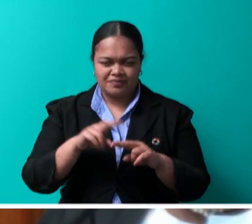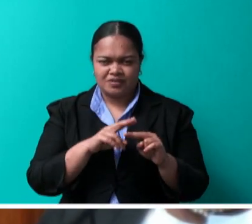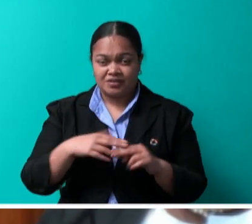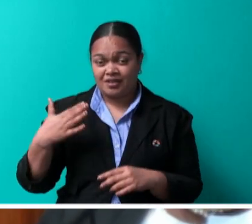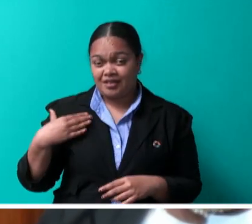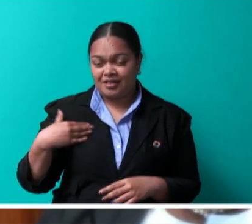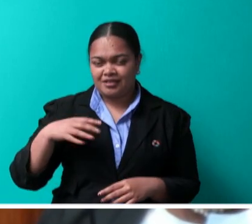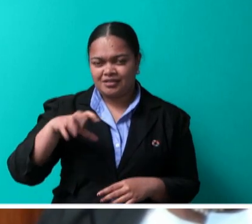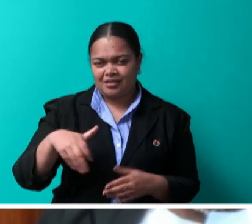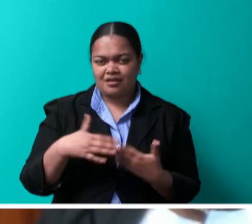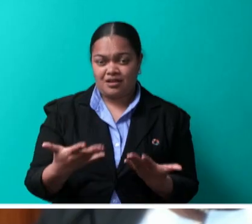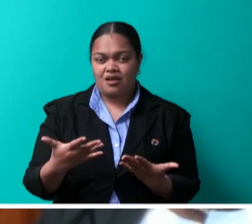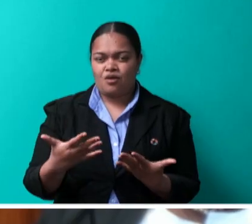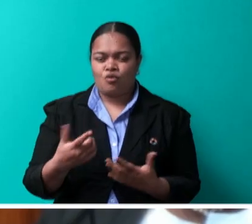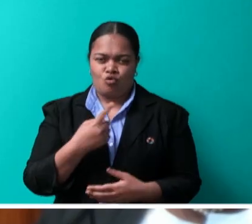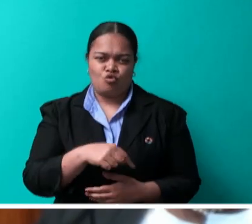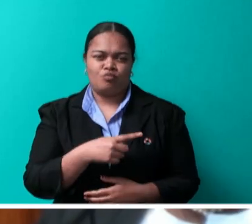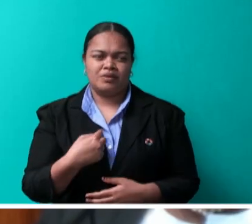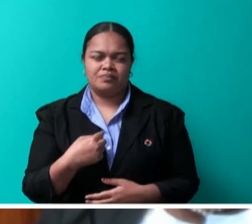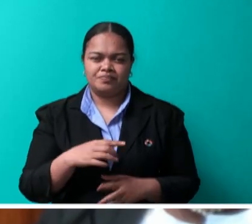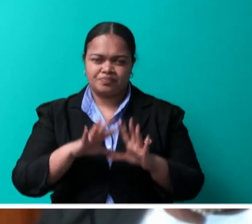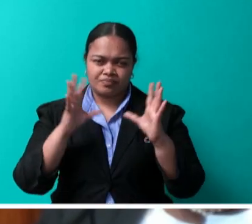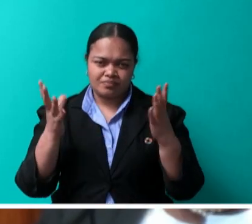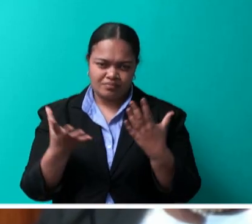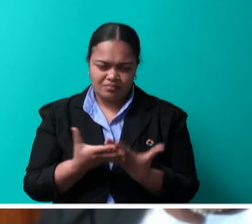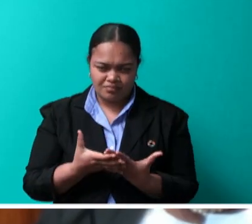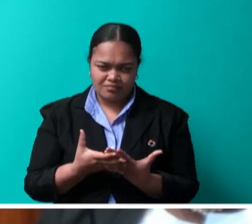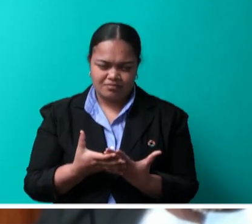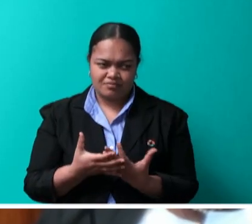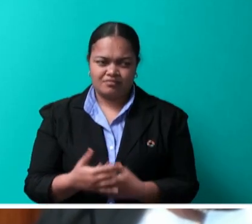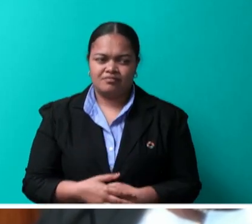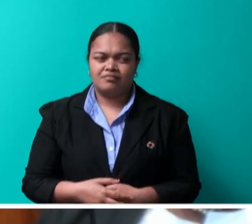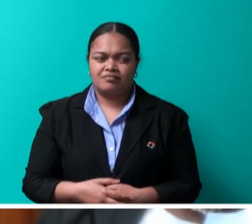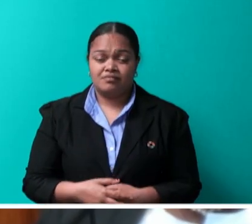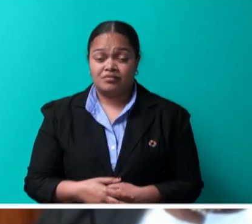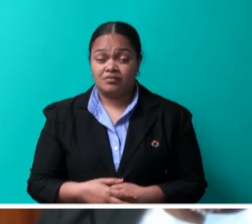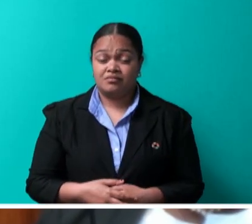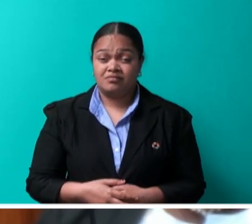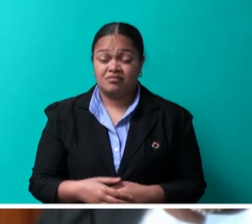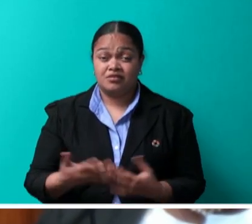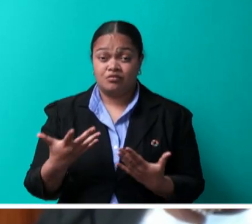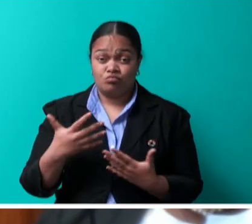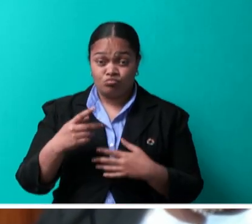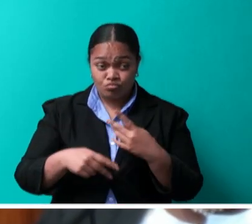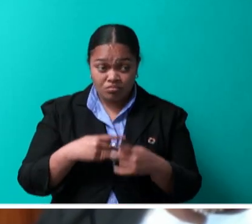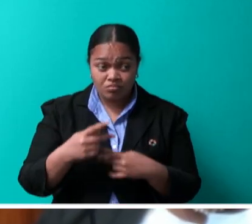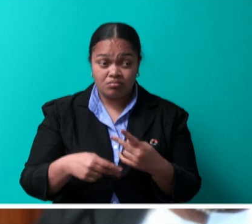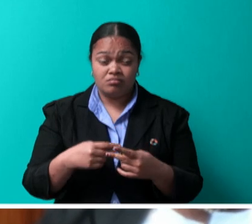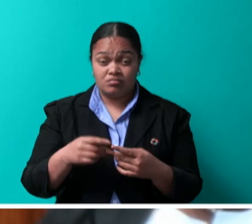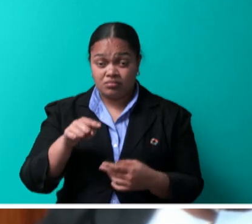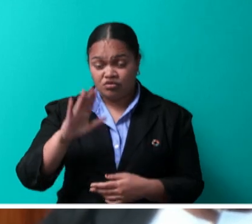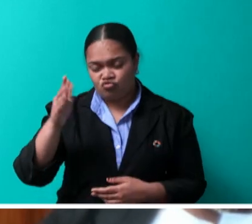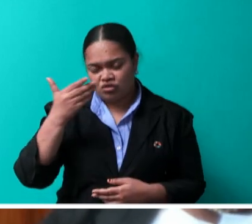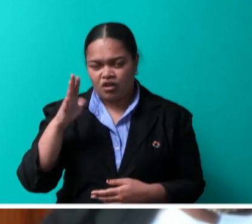sector and our common commitment to universal health coverage. The progress we continue to make is the result